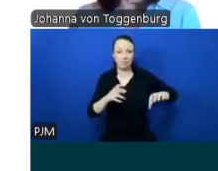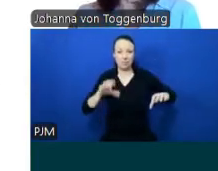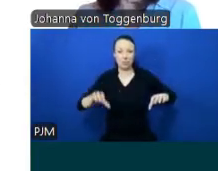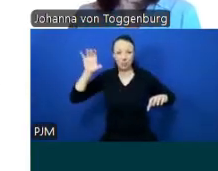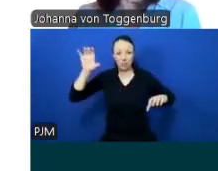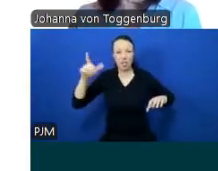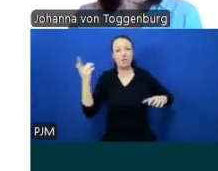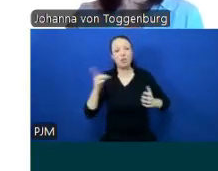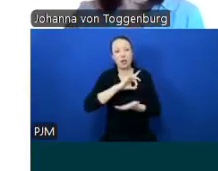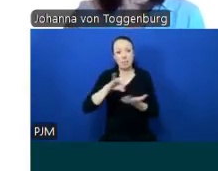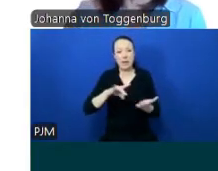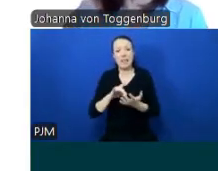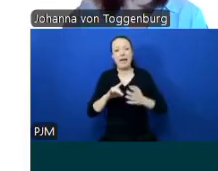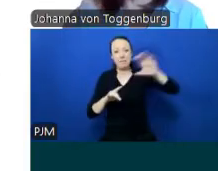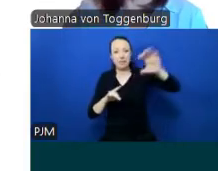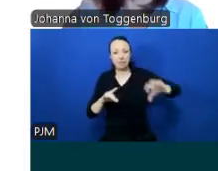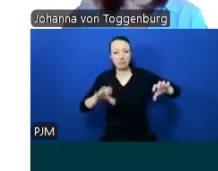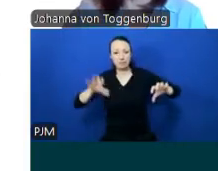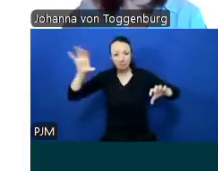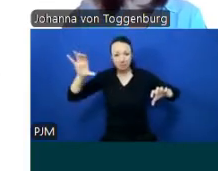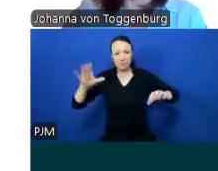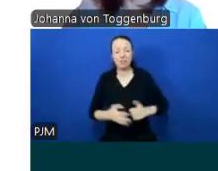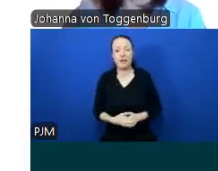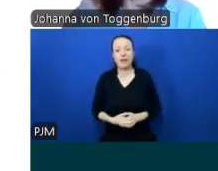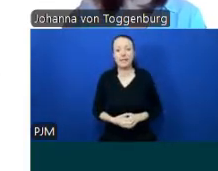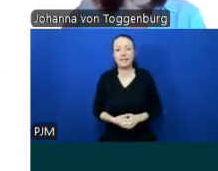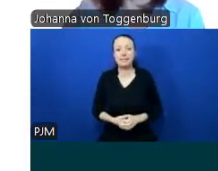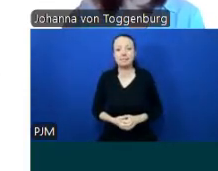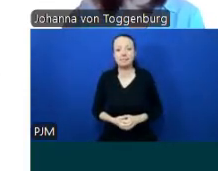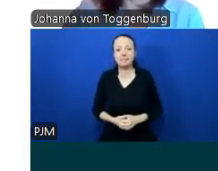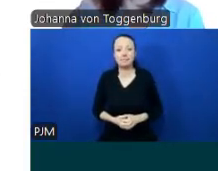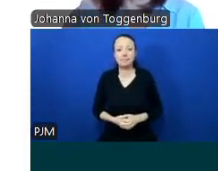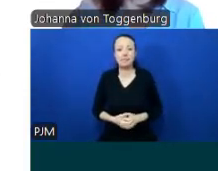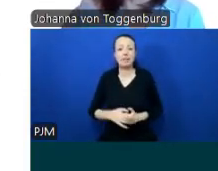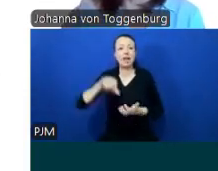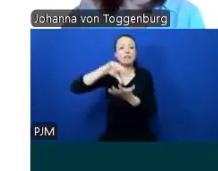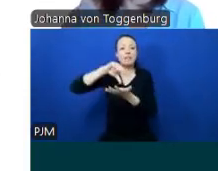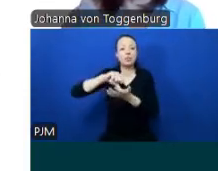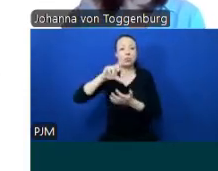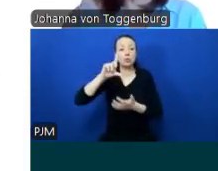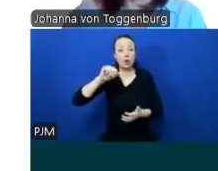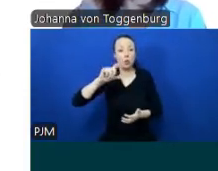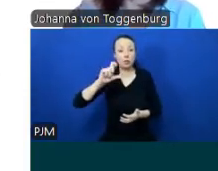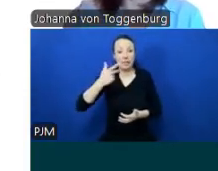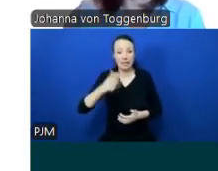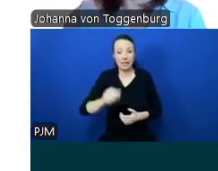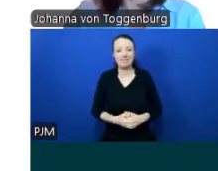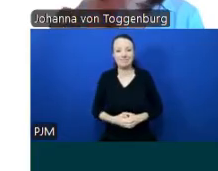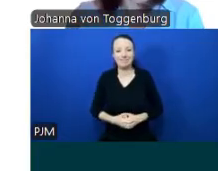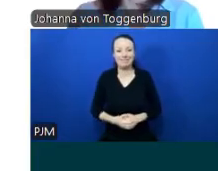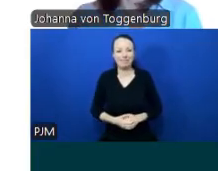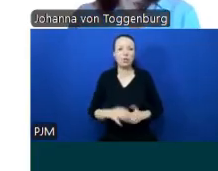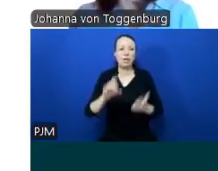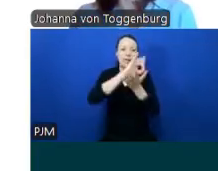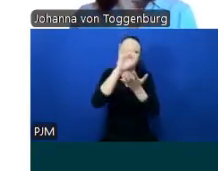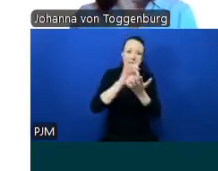so Lucerne would be kind of in the center of that faded picture around the lake, and then these